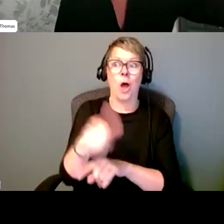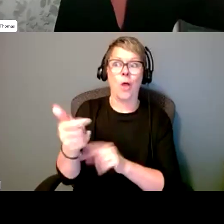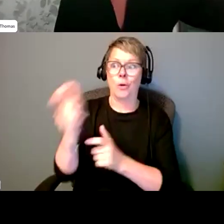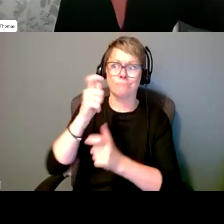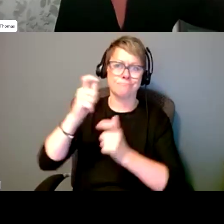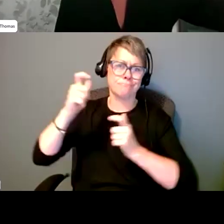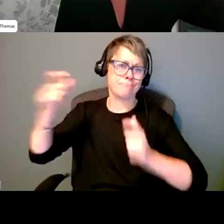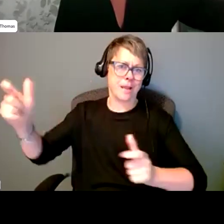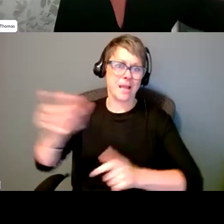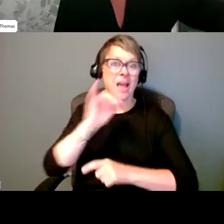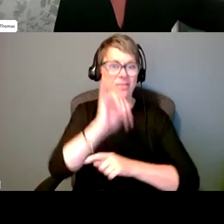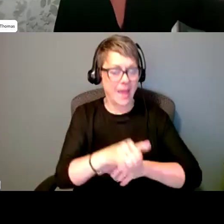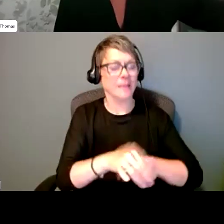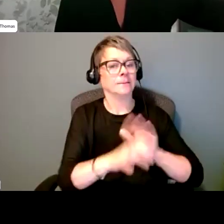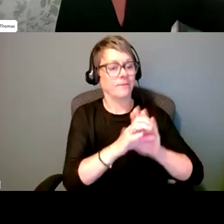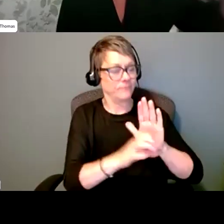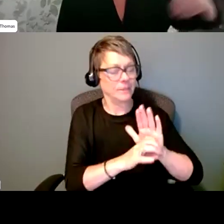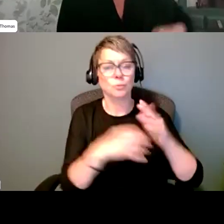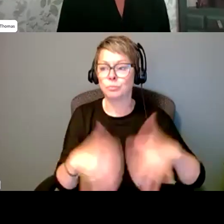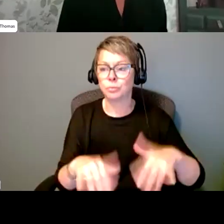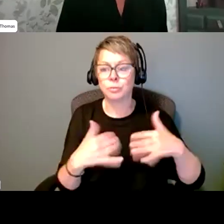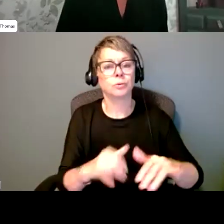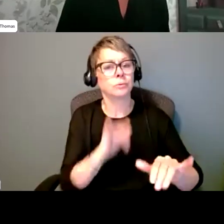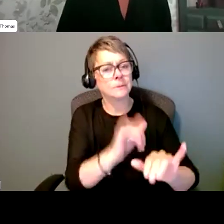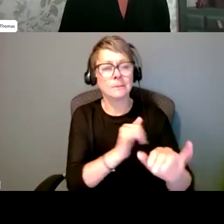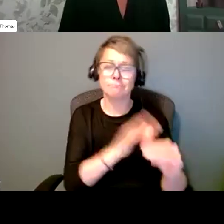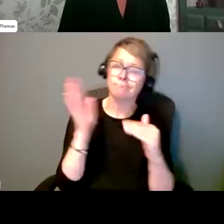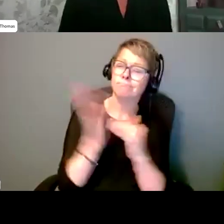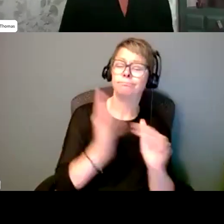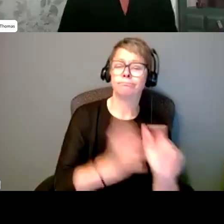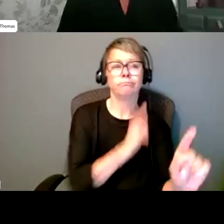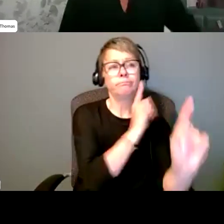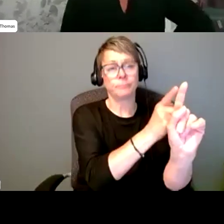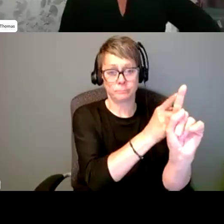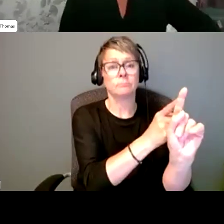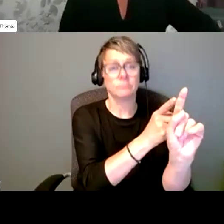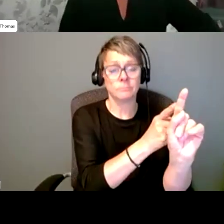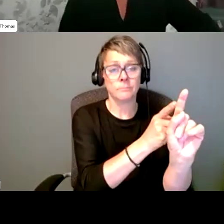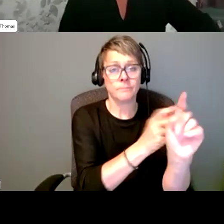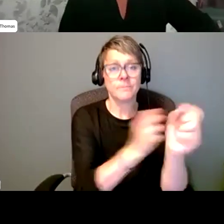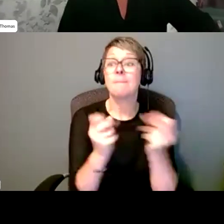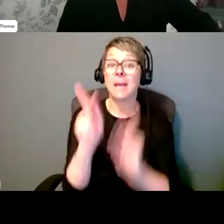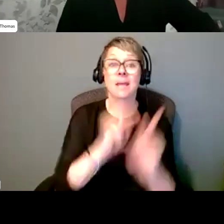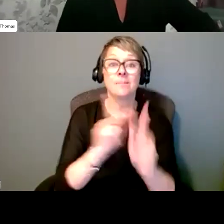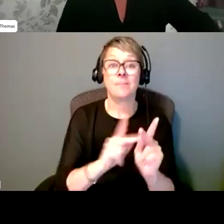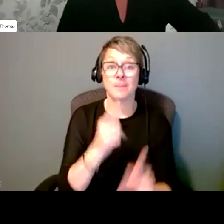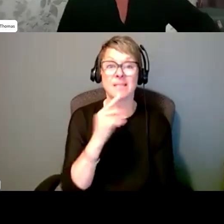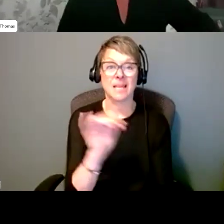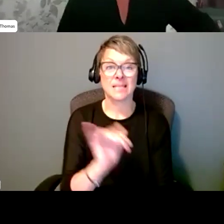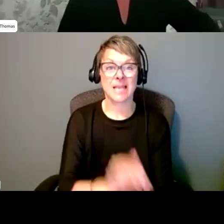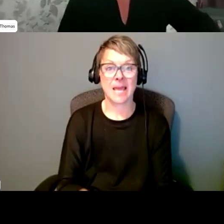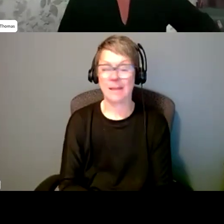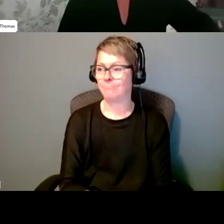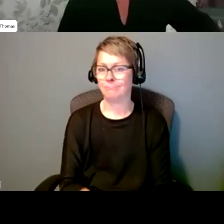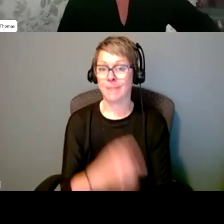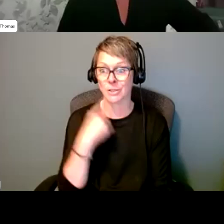That's the sort of ultimate goal. And I think there was a lot of people that said the same thing that they said to